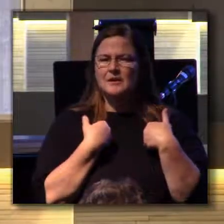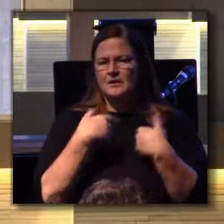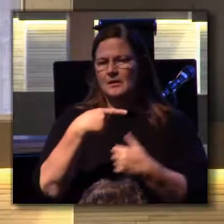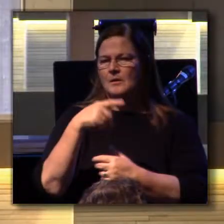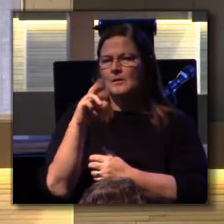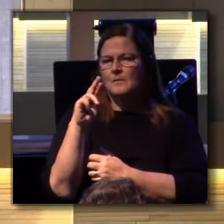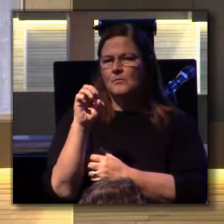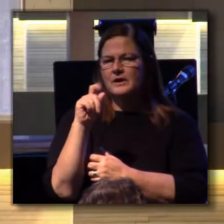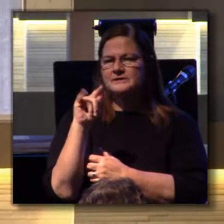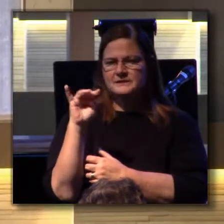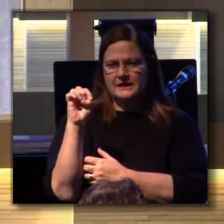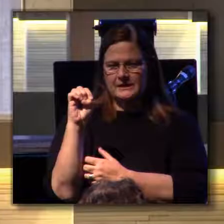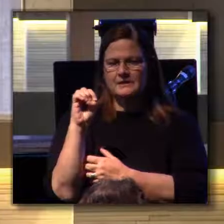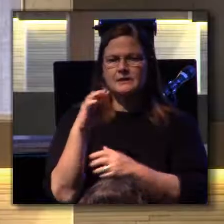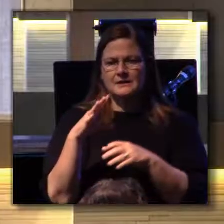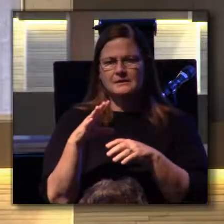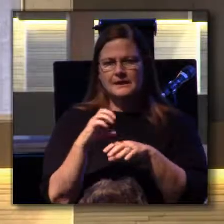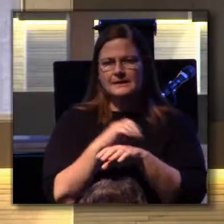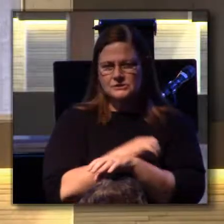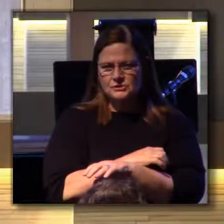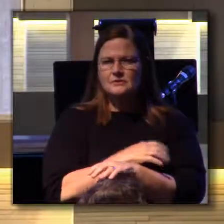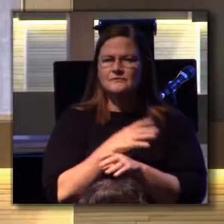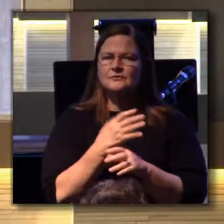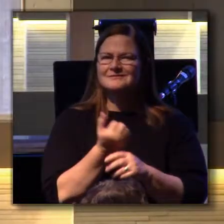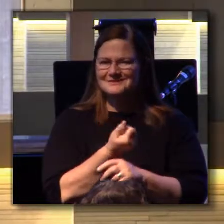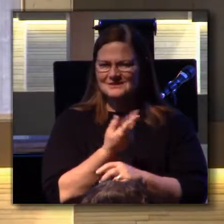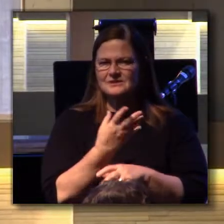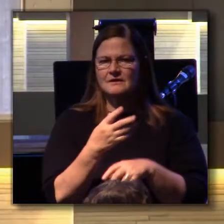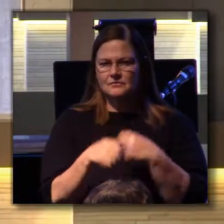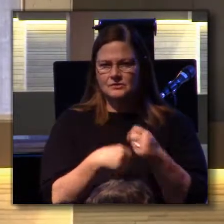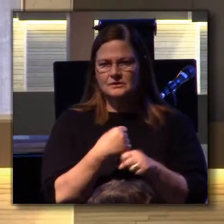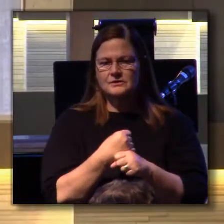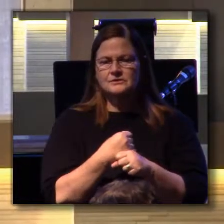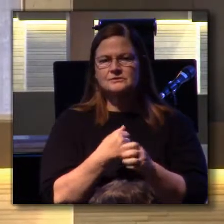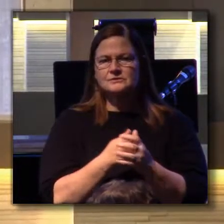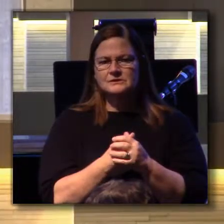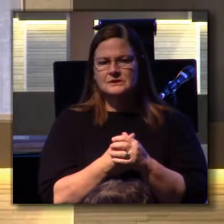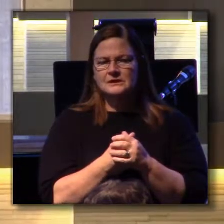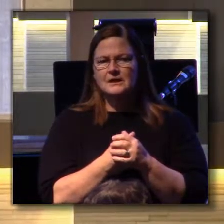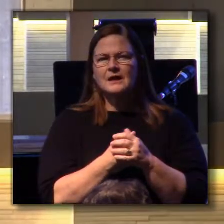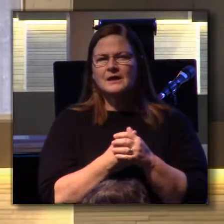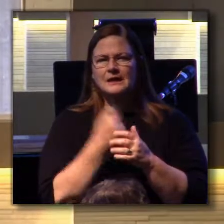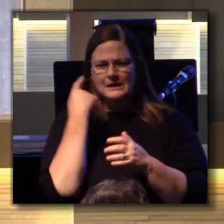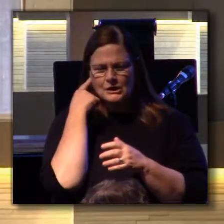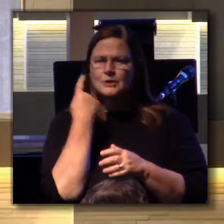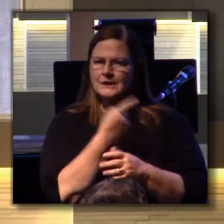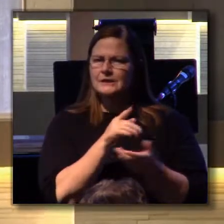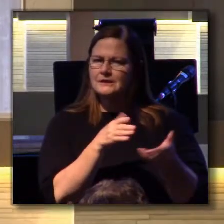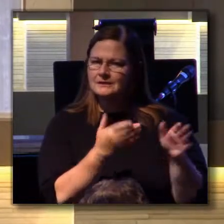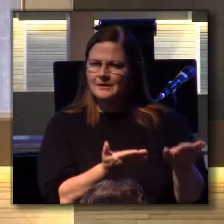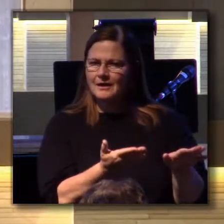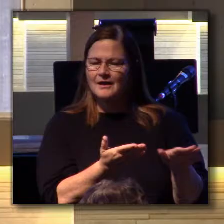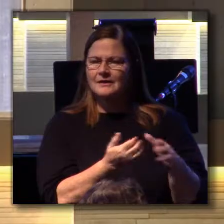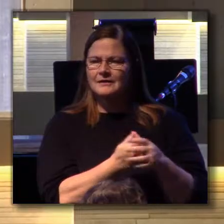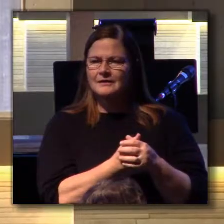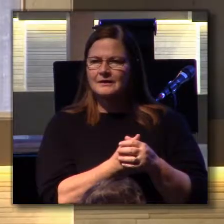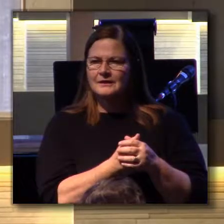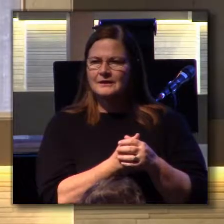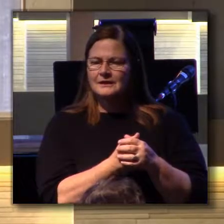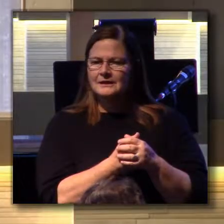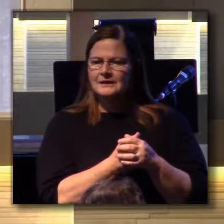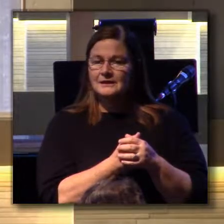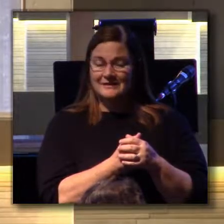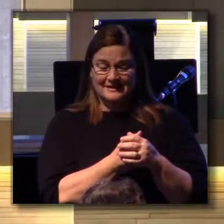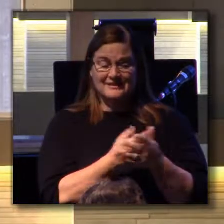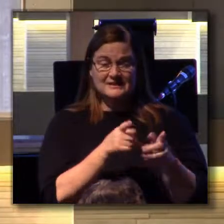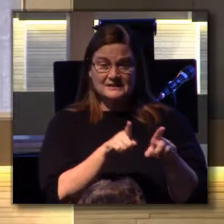and the irony of hearing that he had passed away on Monday is that about the time he passed away, I was